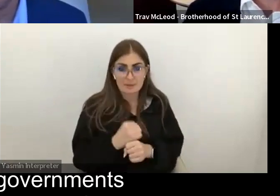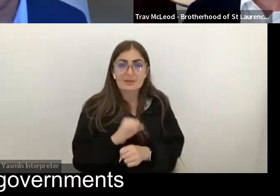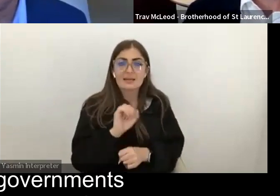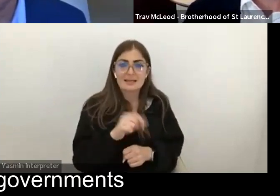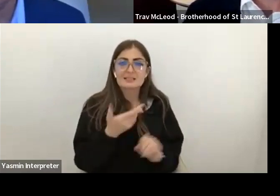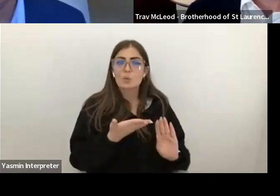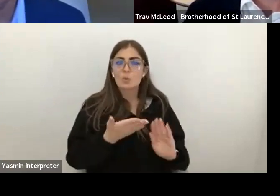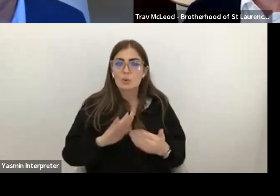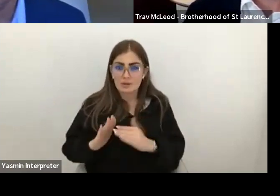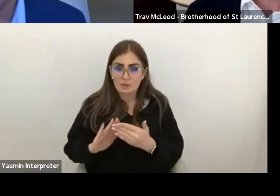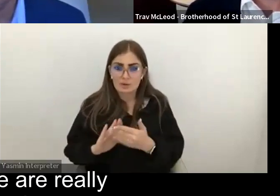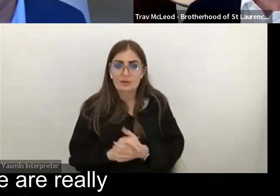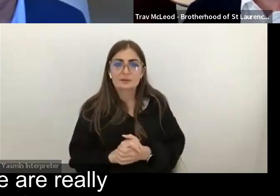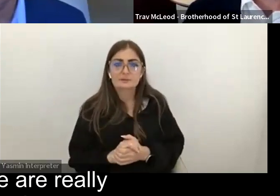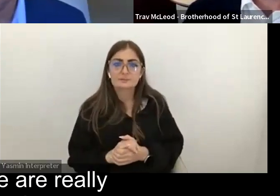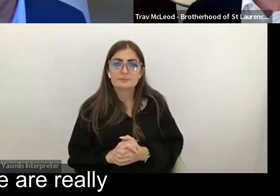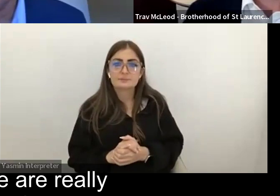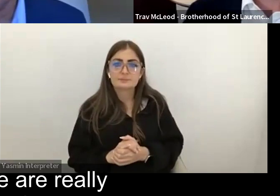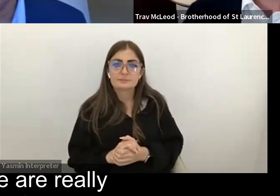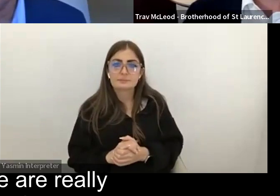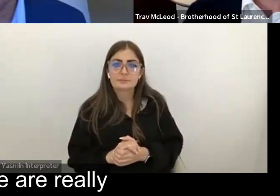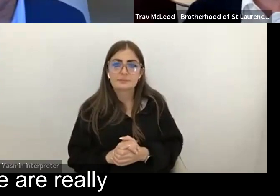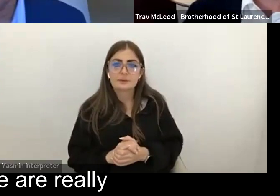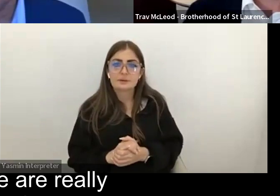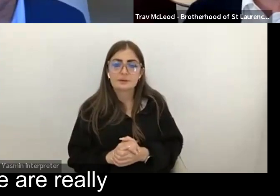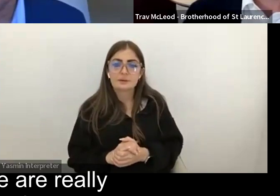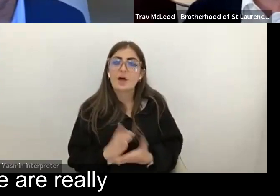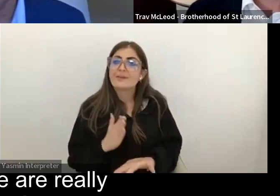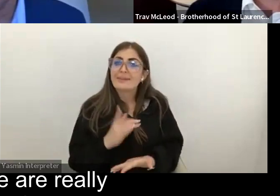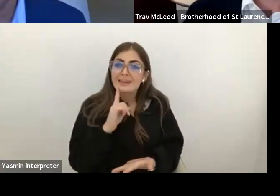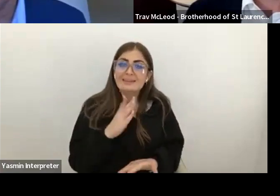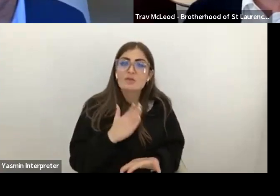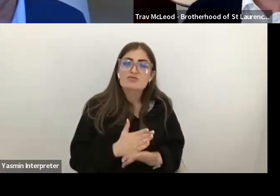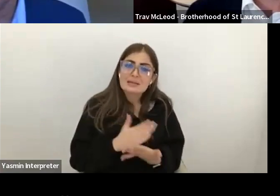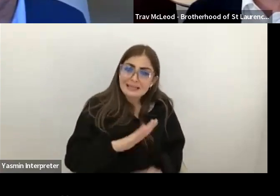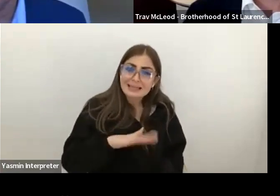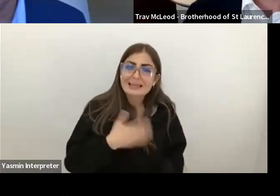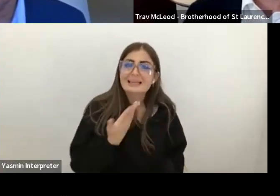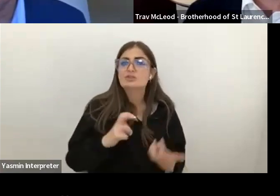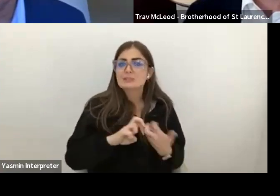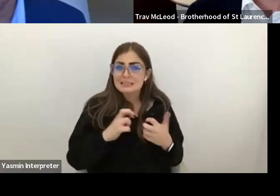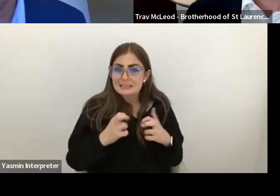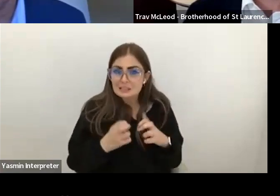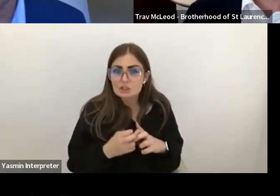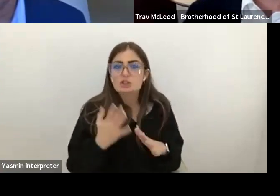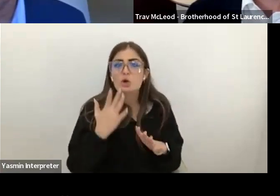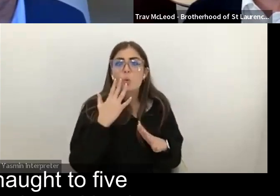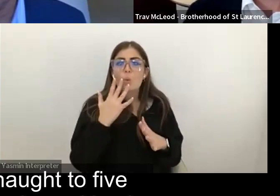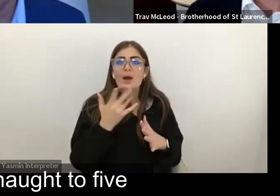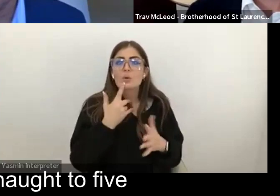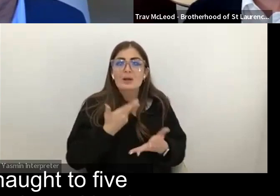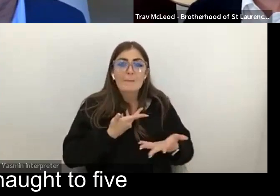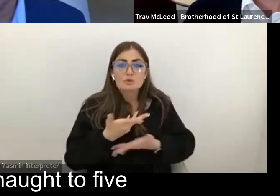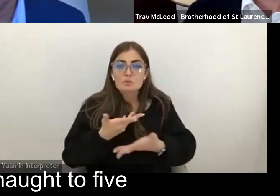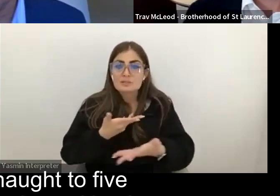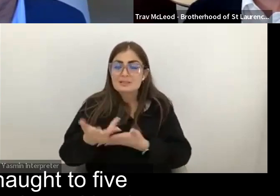the community. I think there are really interesting issues when we come to discuss the